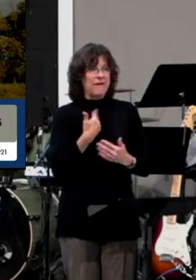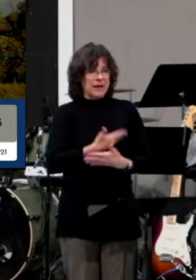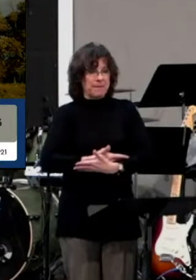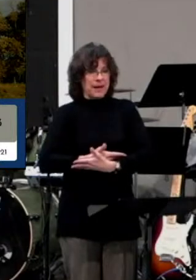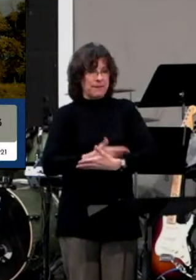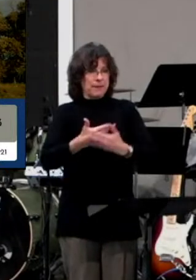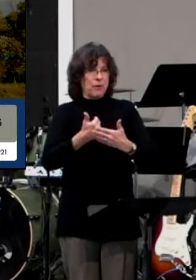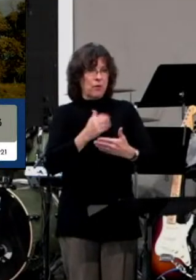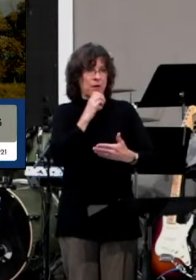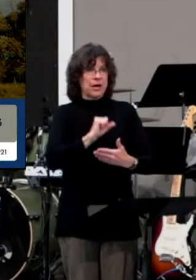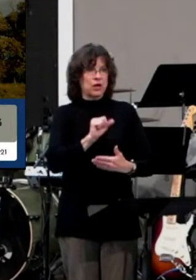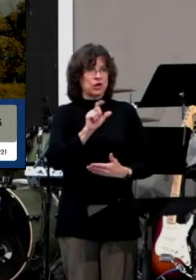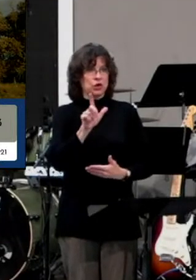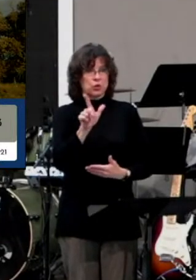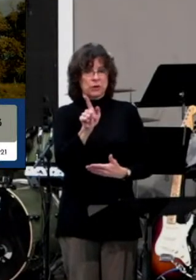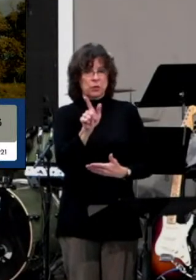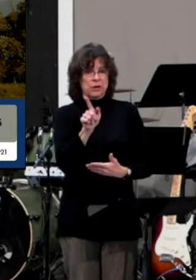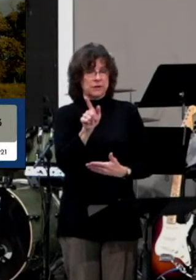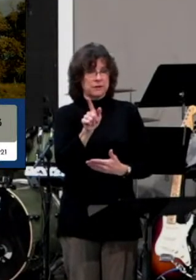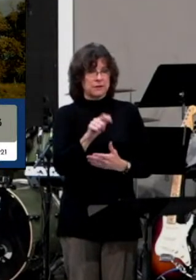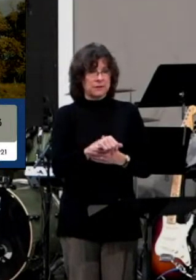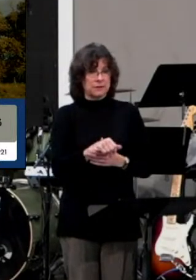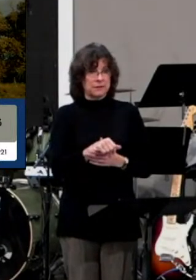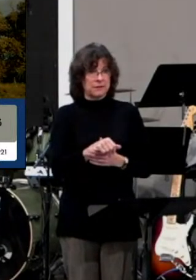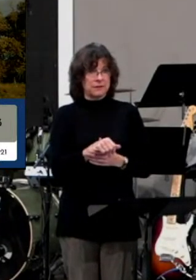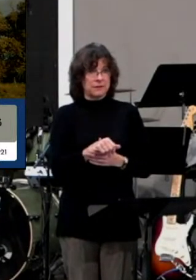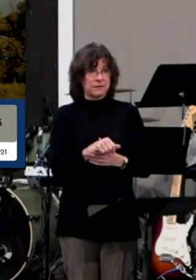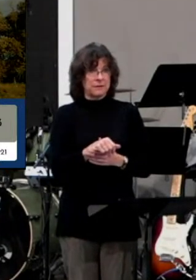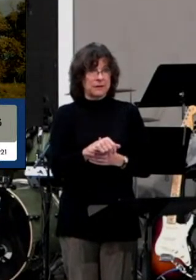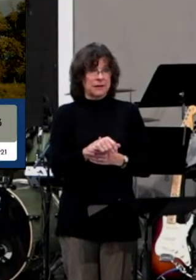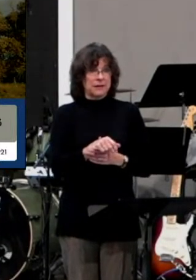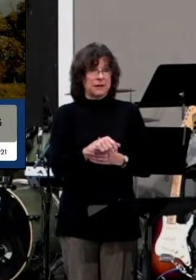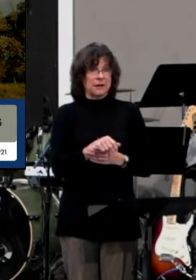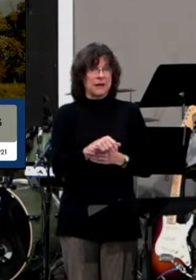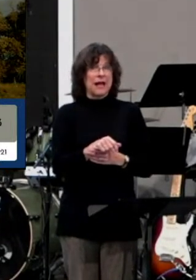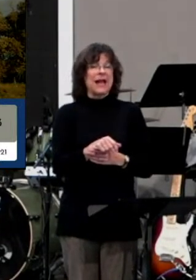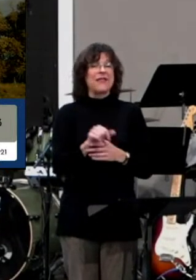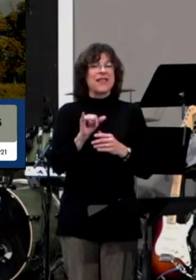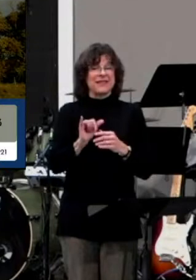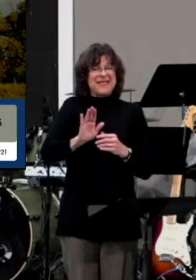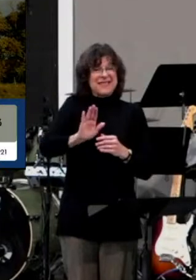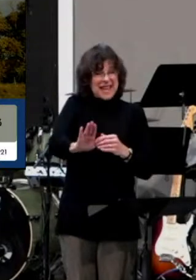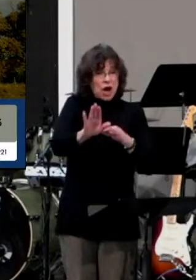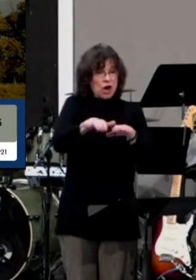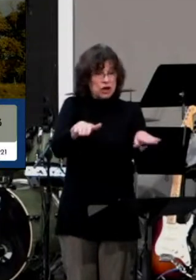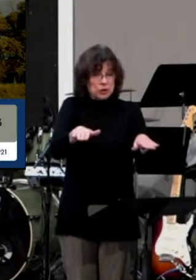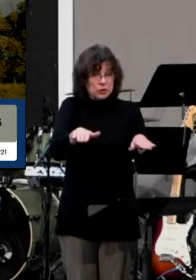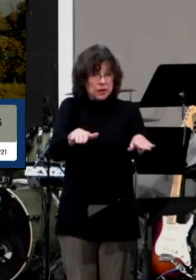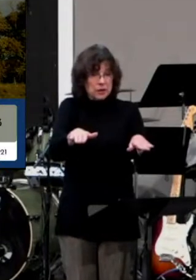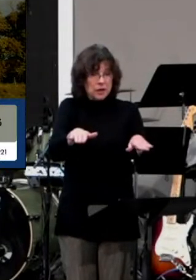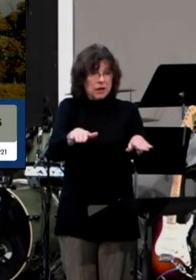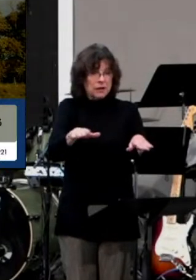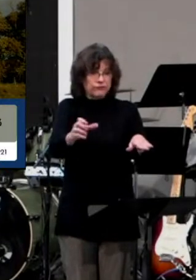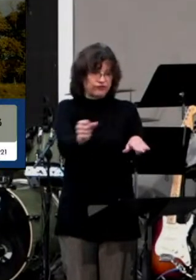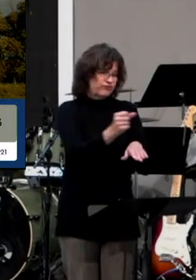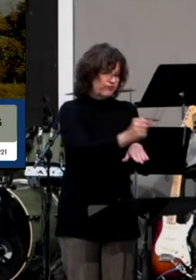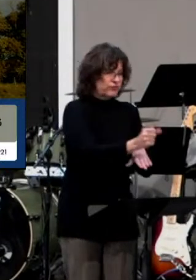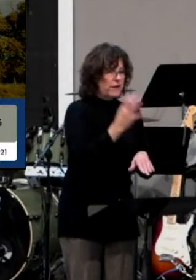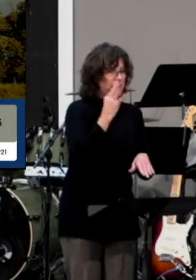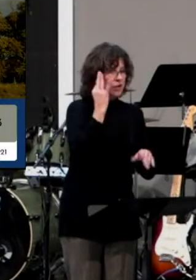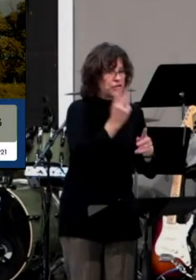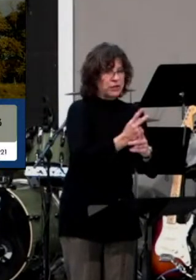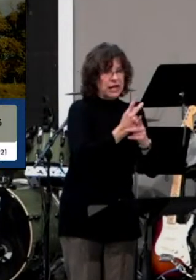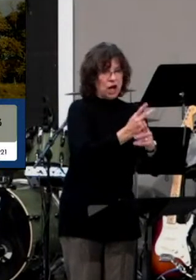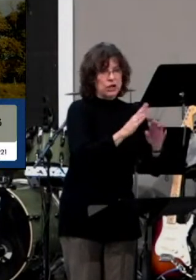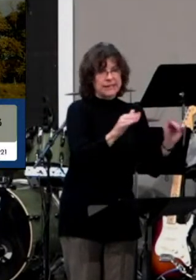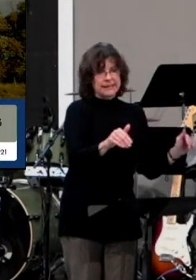two-thirds of their children? They end up right back in the foster care system. Church,